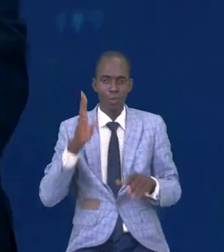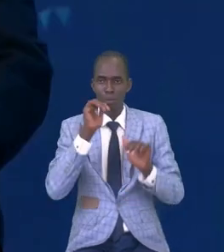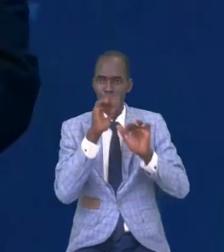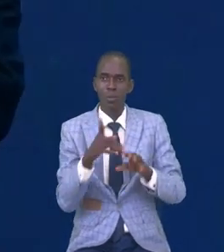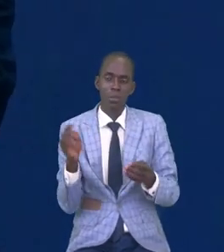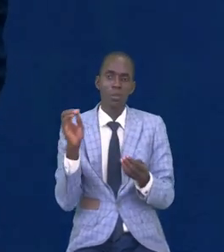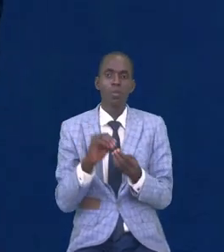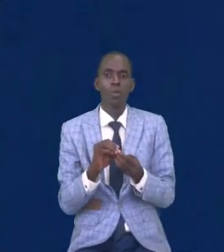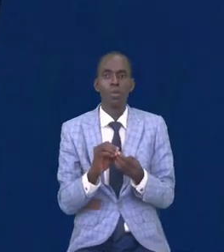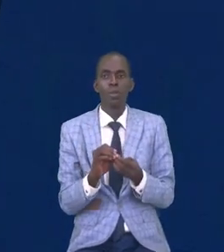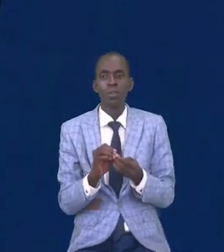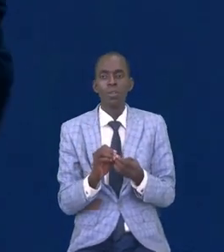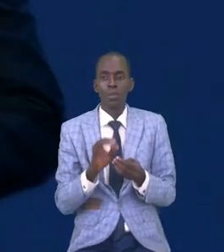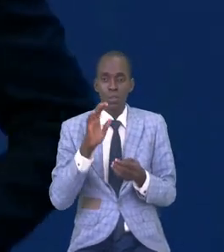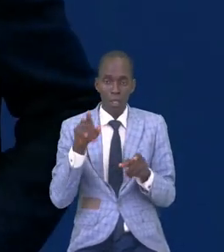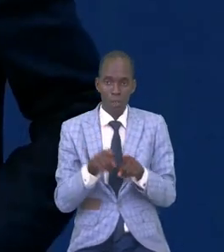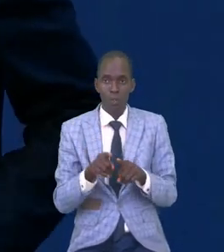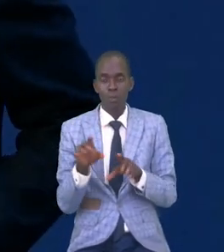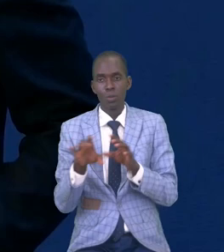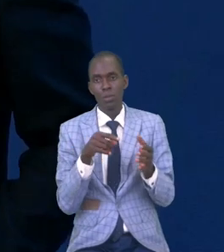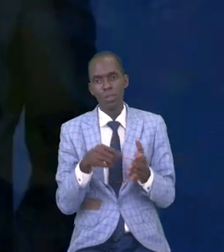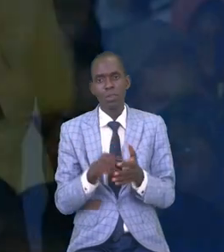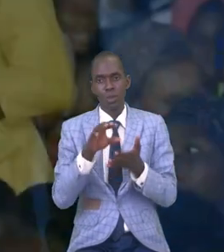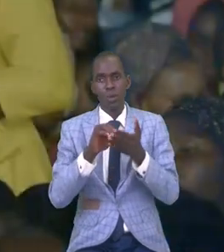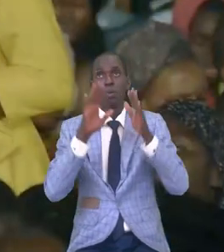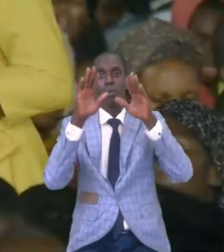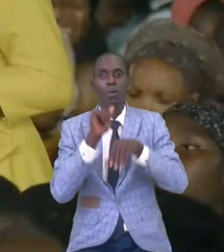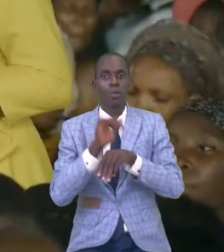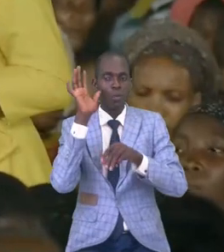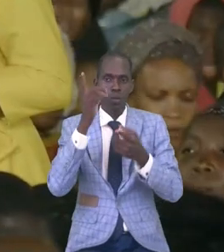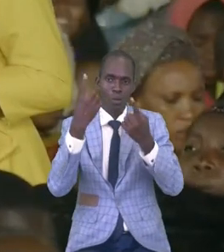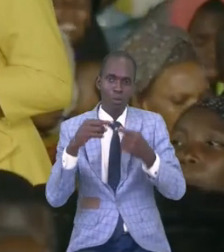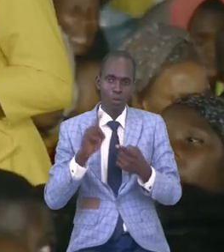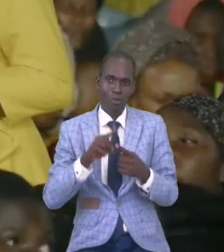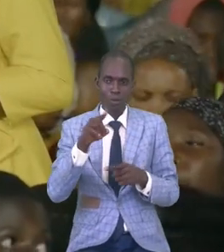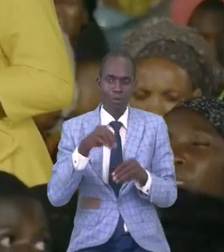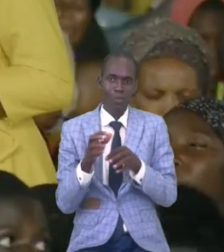Your miracle will come to you. The lame man will walk.